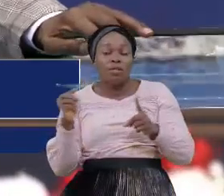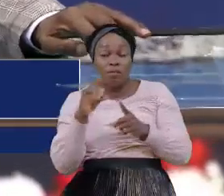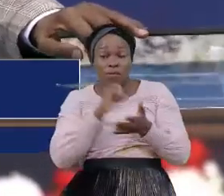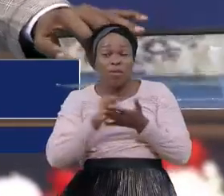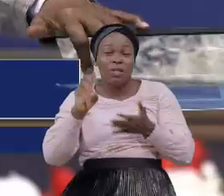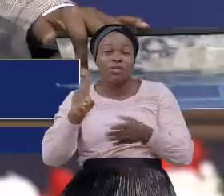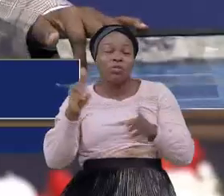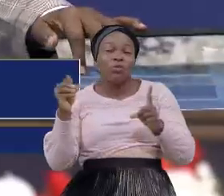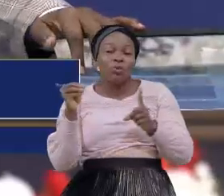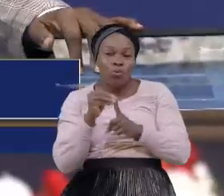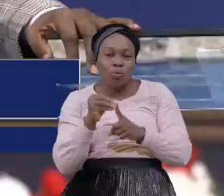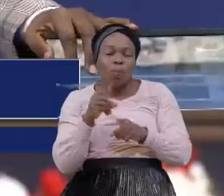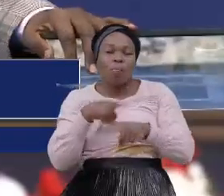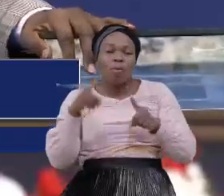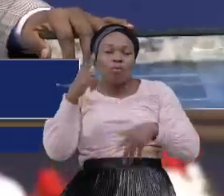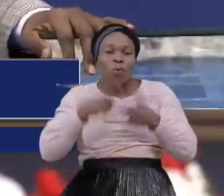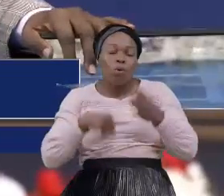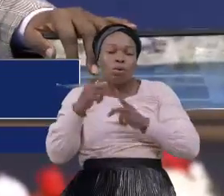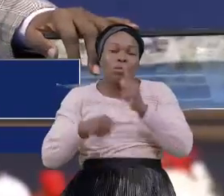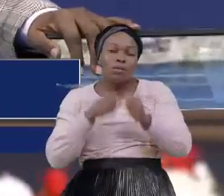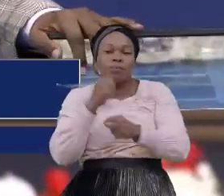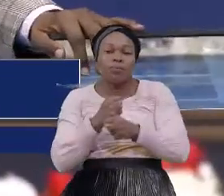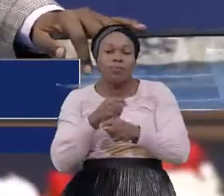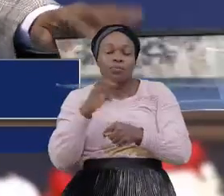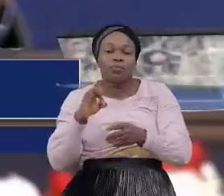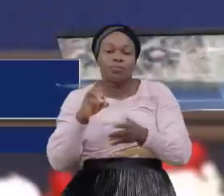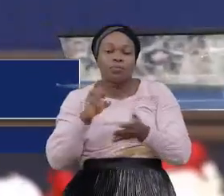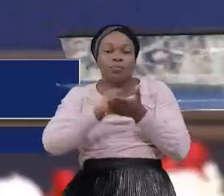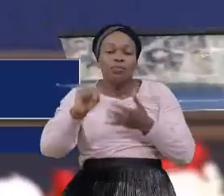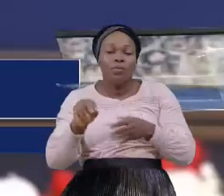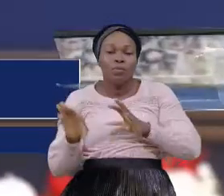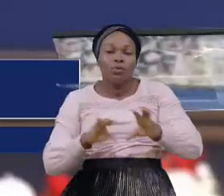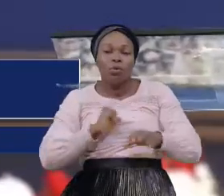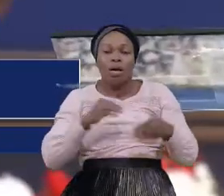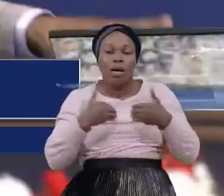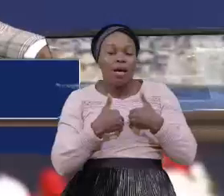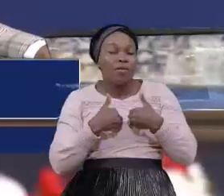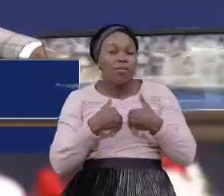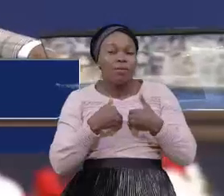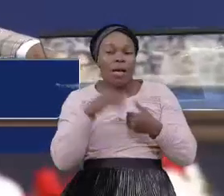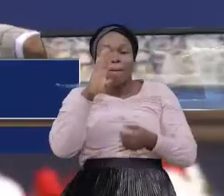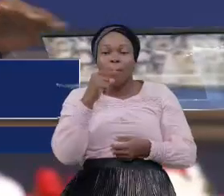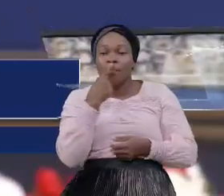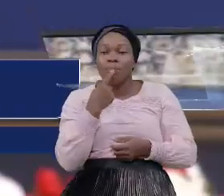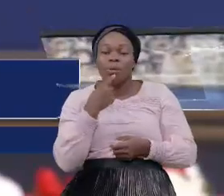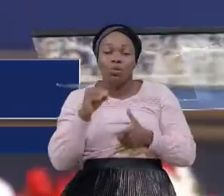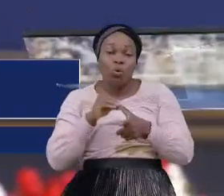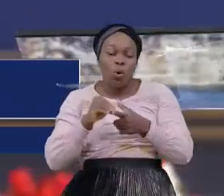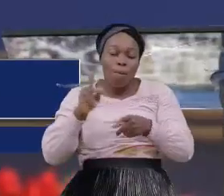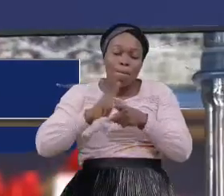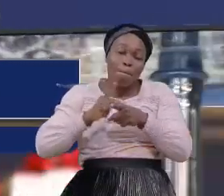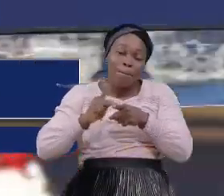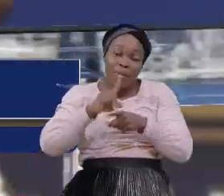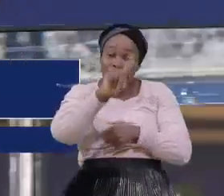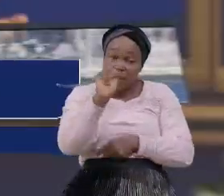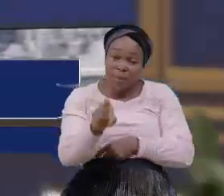have? Theoretical or practical? A kind of life, a kind of heart that, you